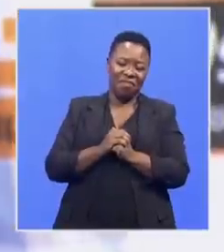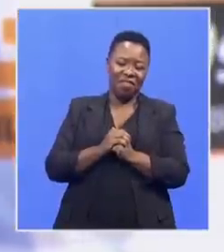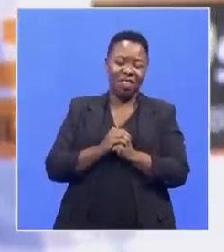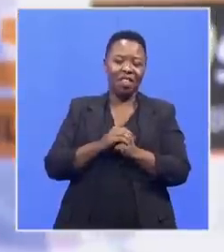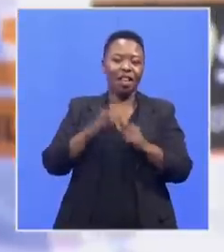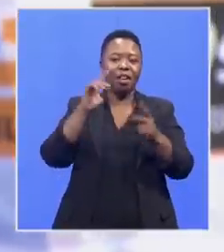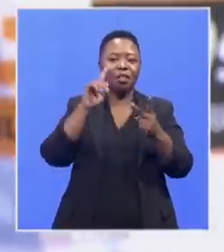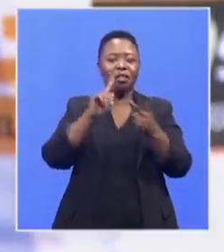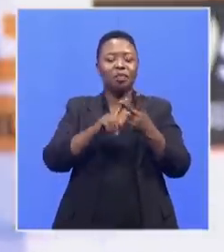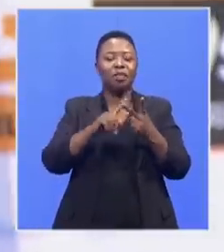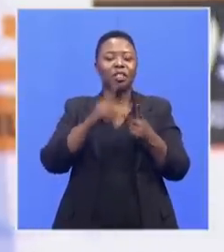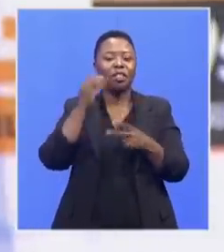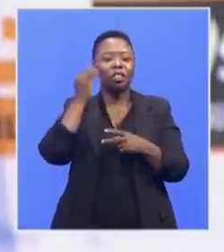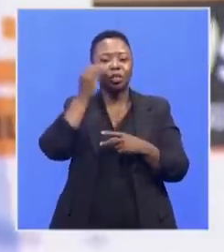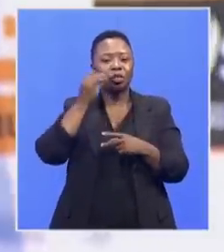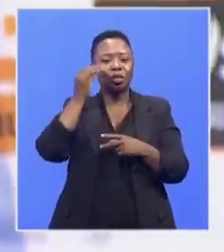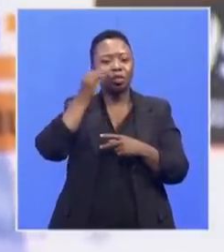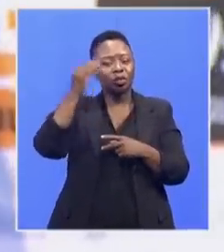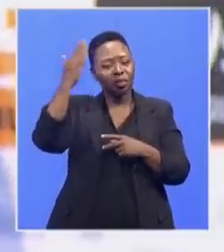Abishane.